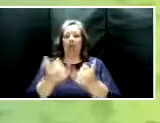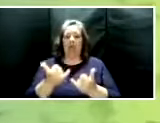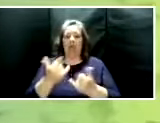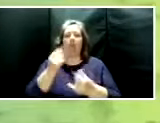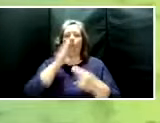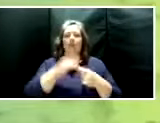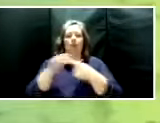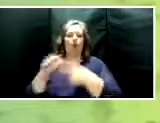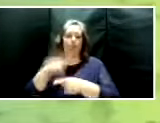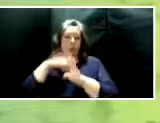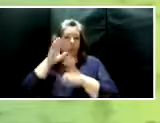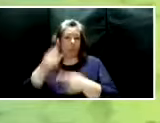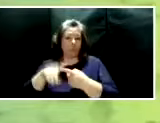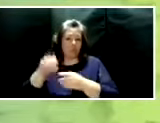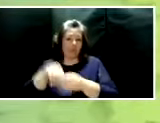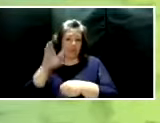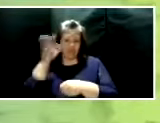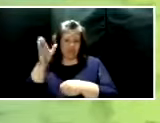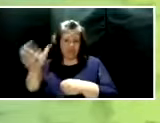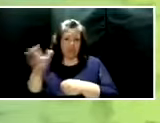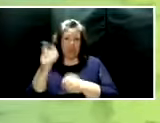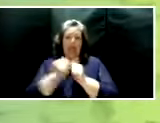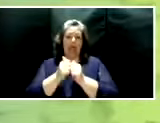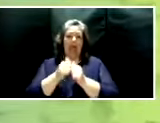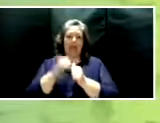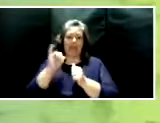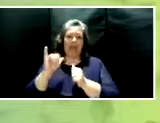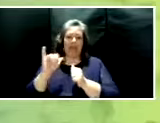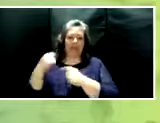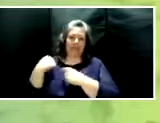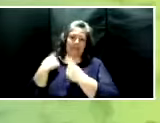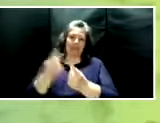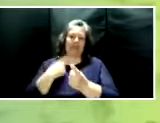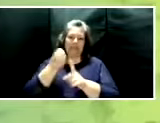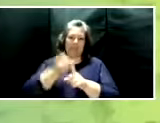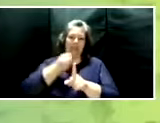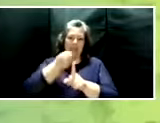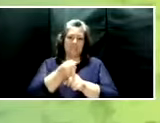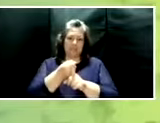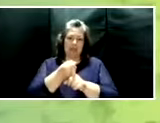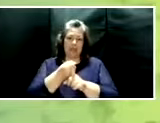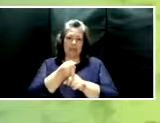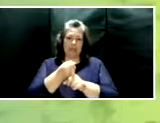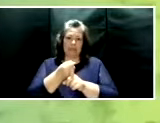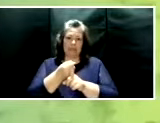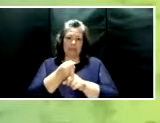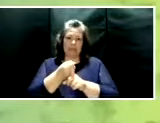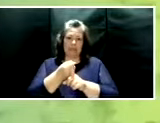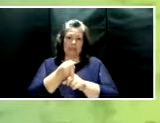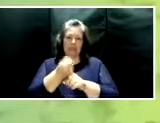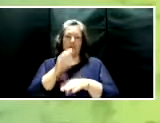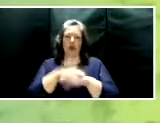future, and how they have just overall had an impact on the opportunities